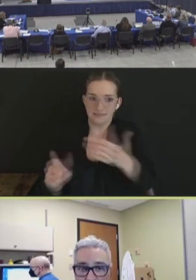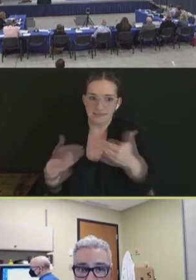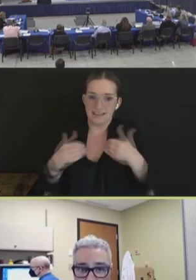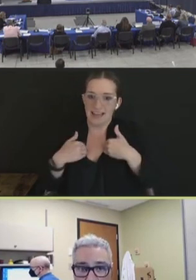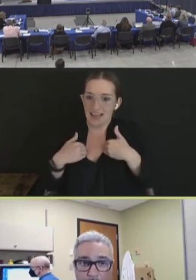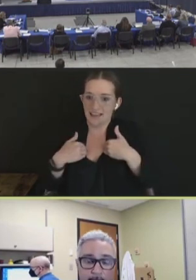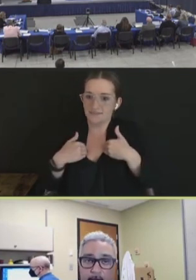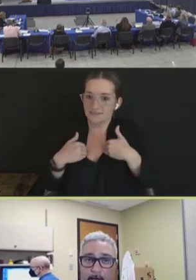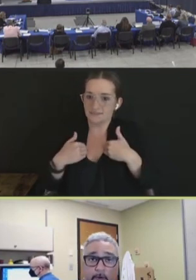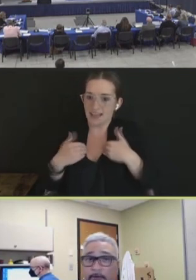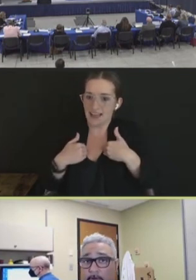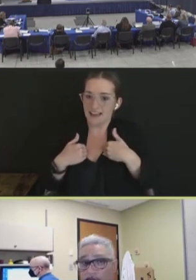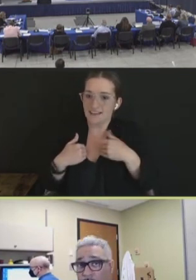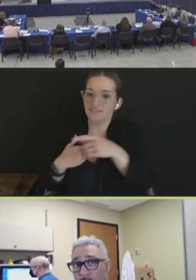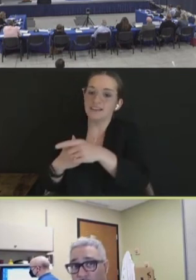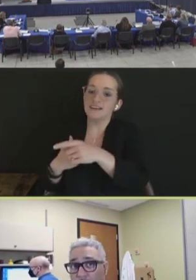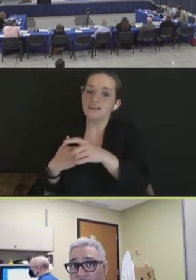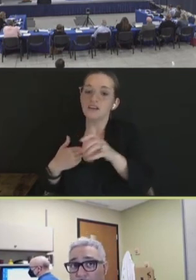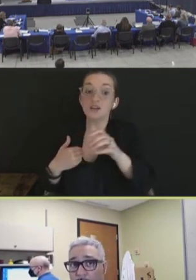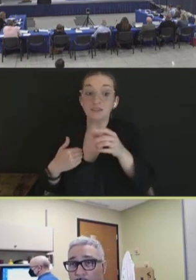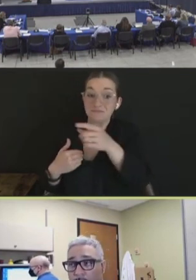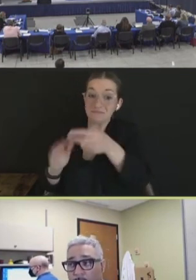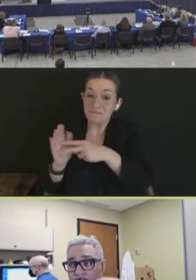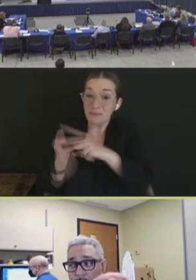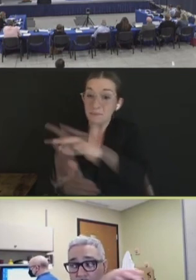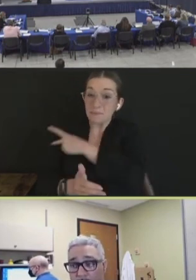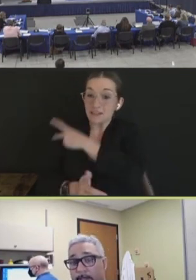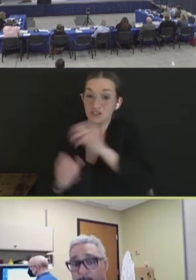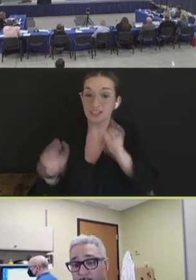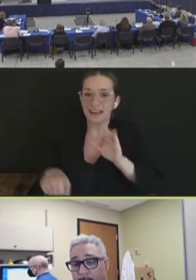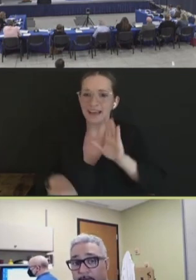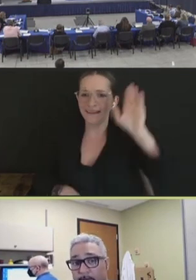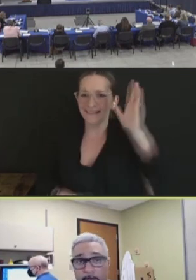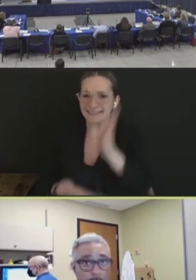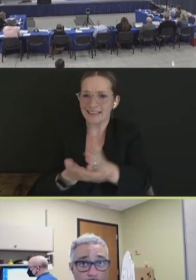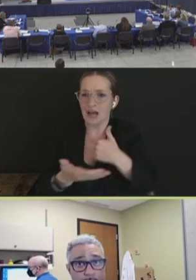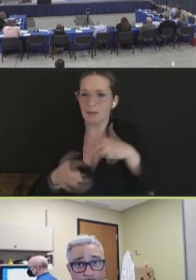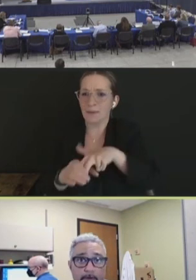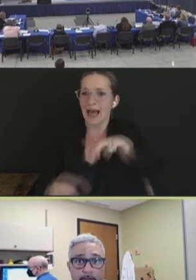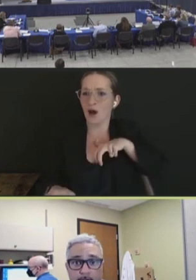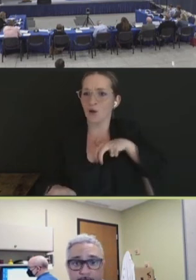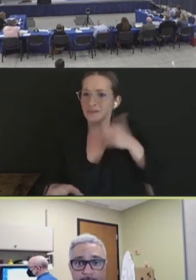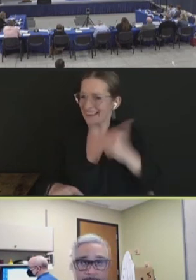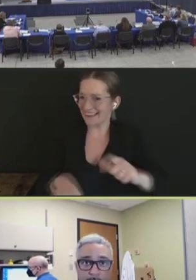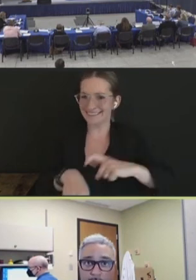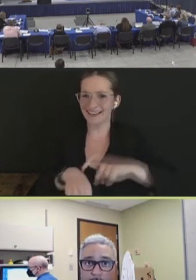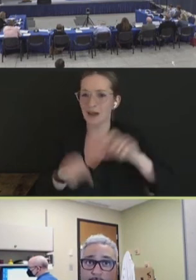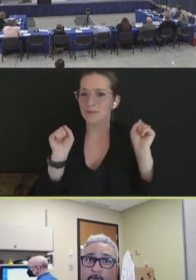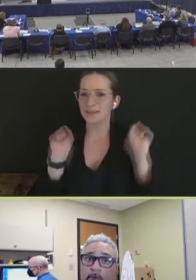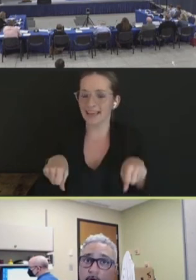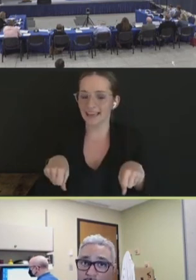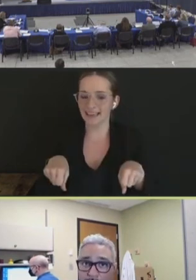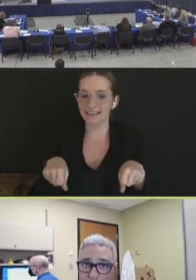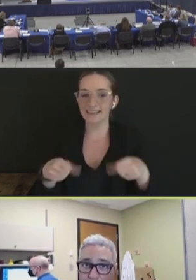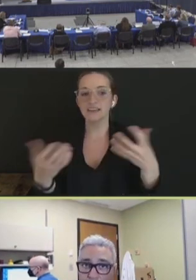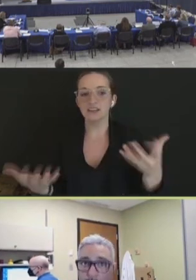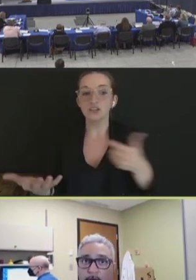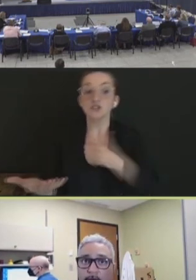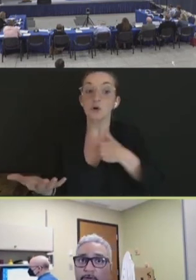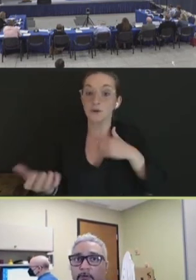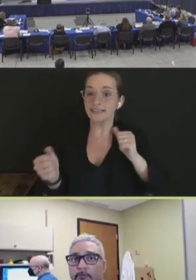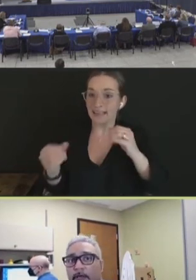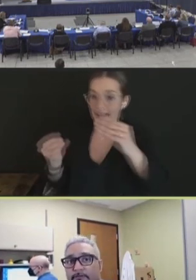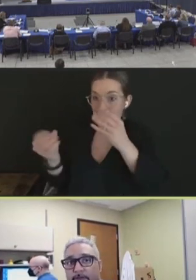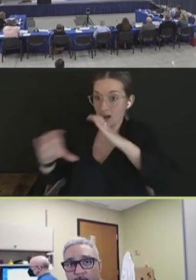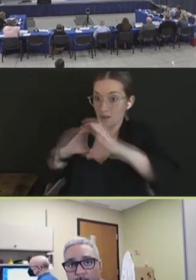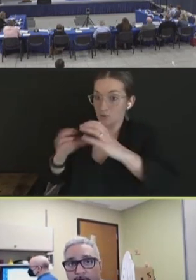any time. Whether, when we're talking about clinical medicine or research, we have to say, well, here's what we're offering you, and